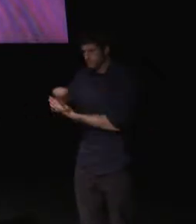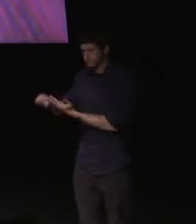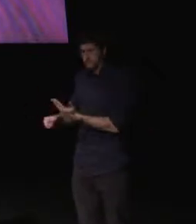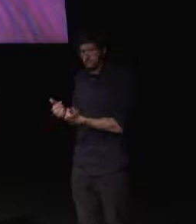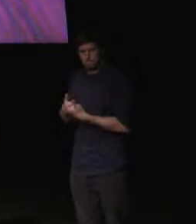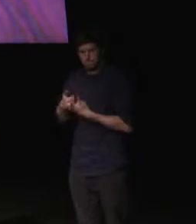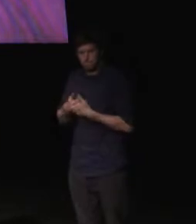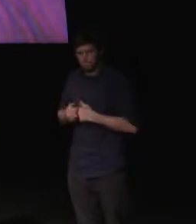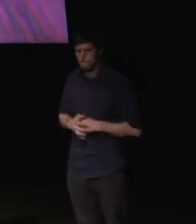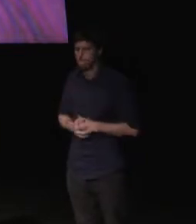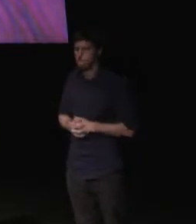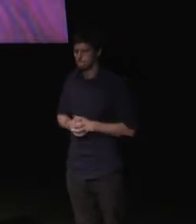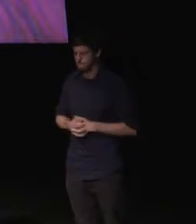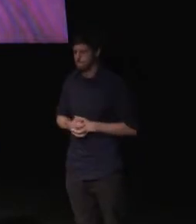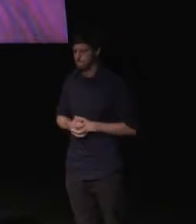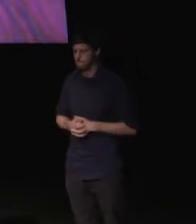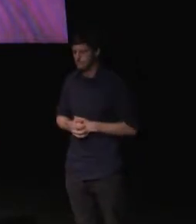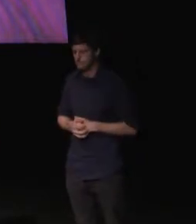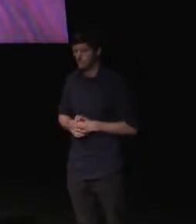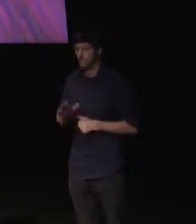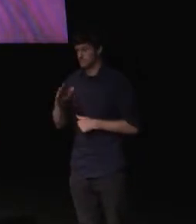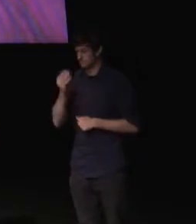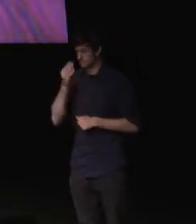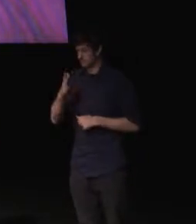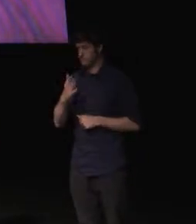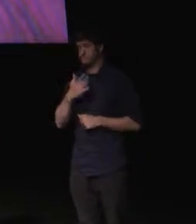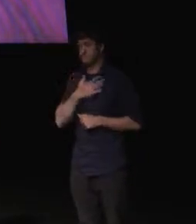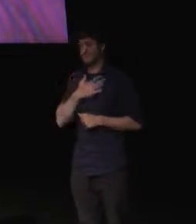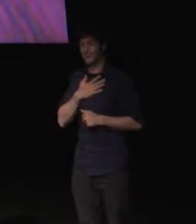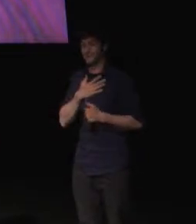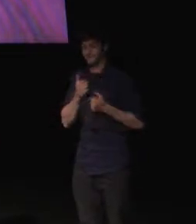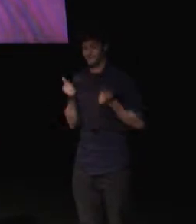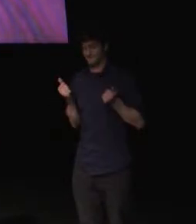games. And honestly, my worst fear as a therapist